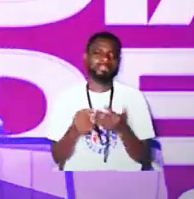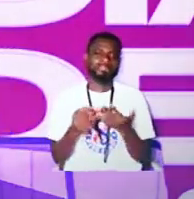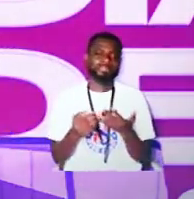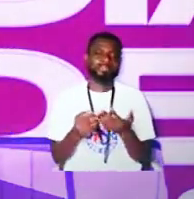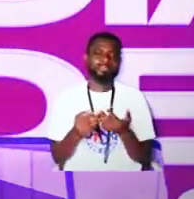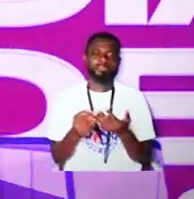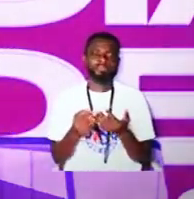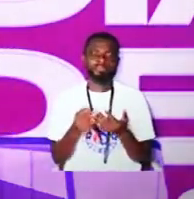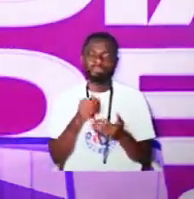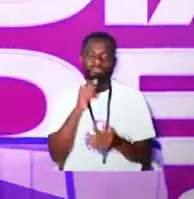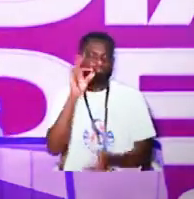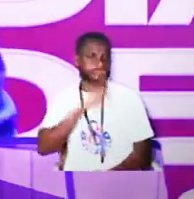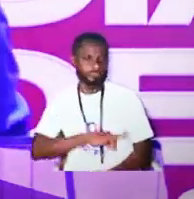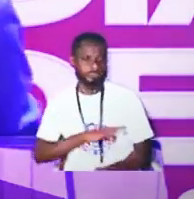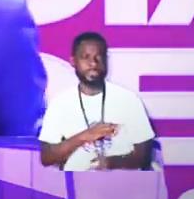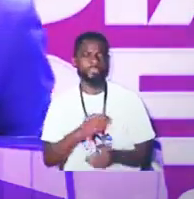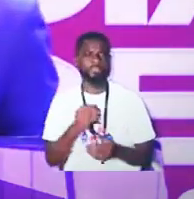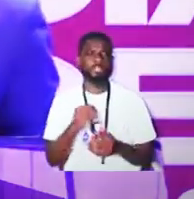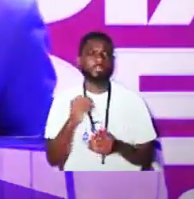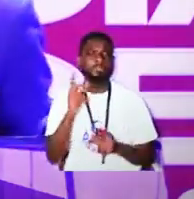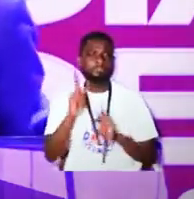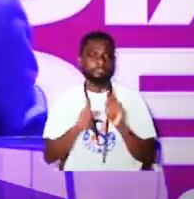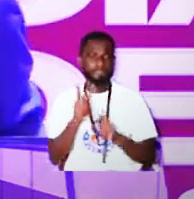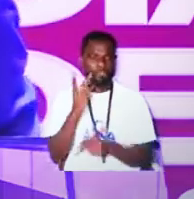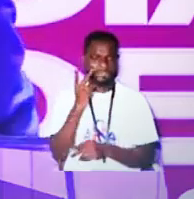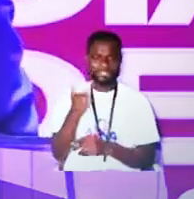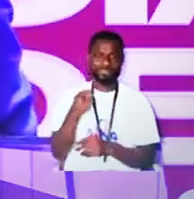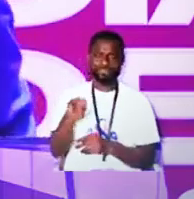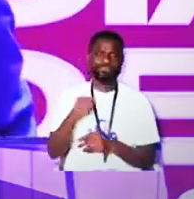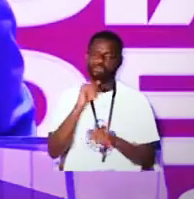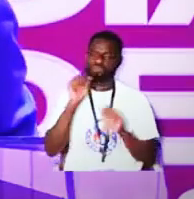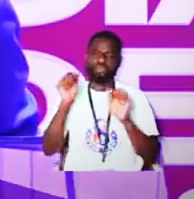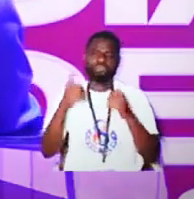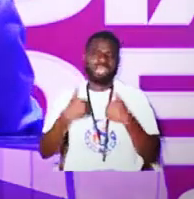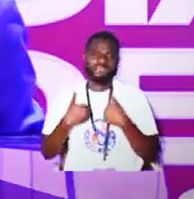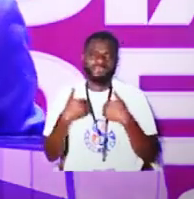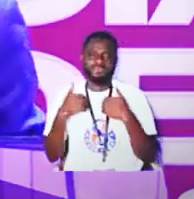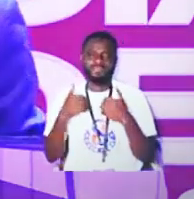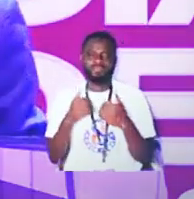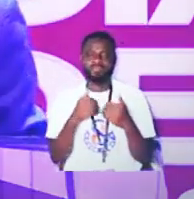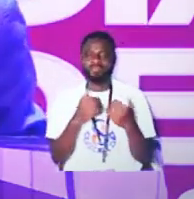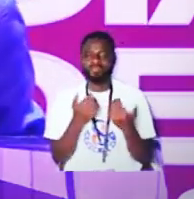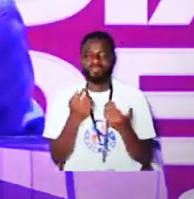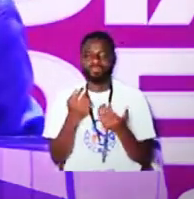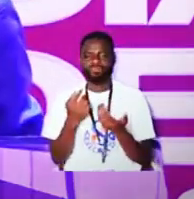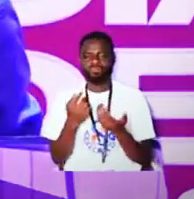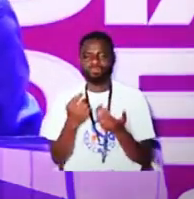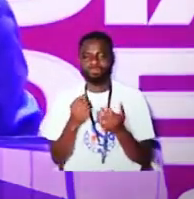So people will then see that you don't have what it takes. Now, so